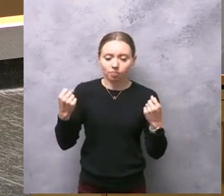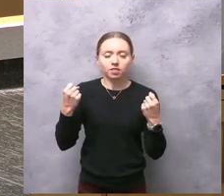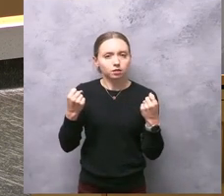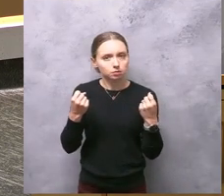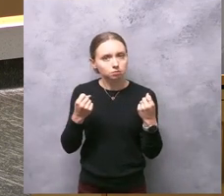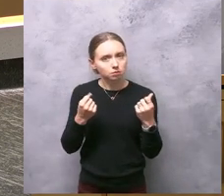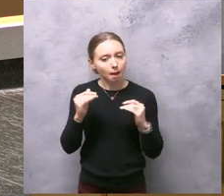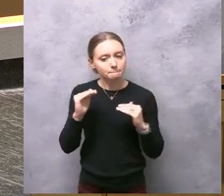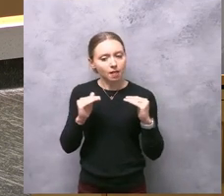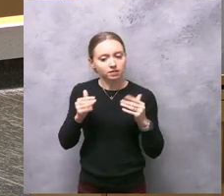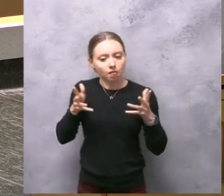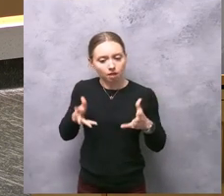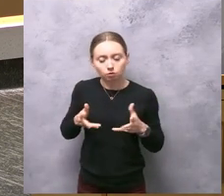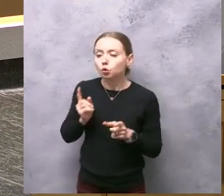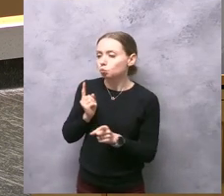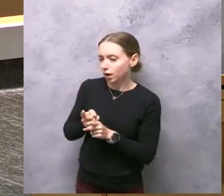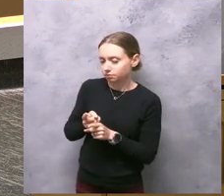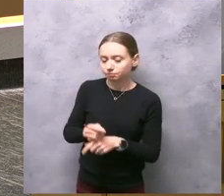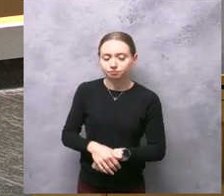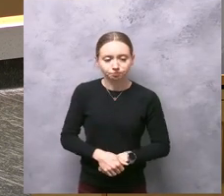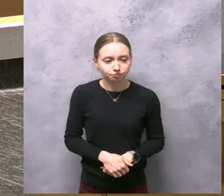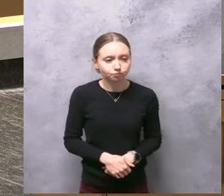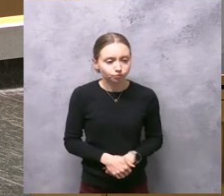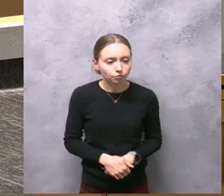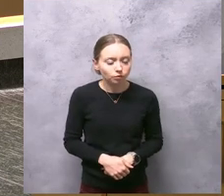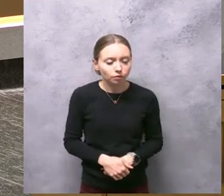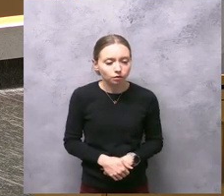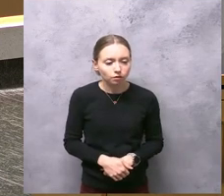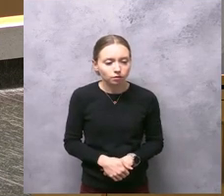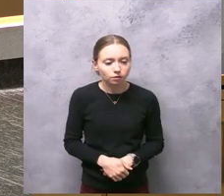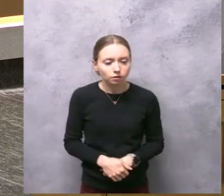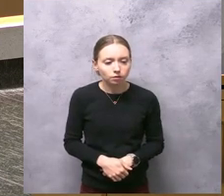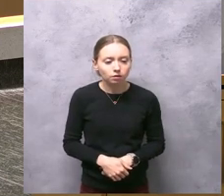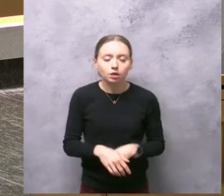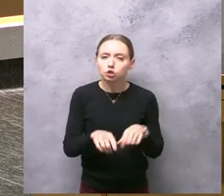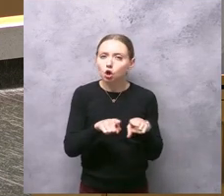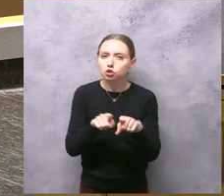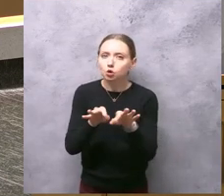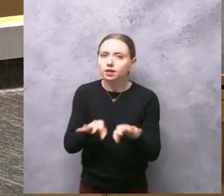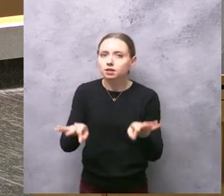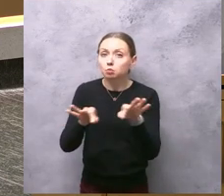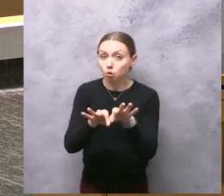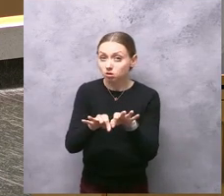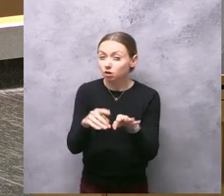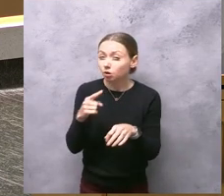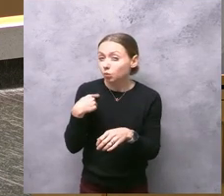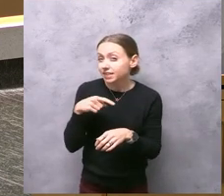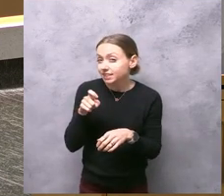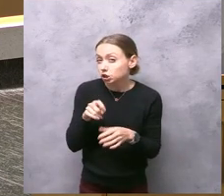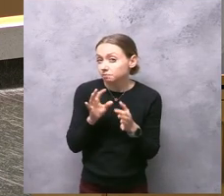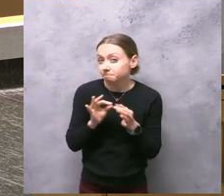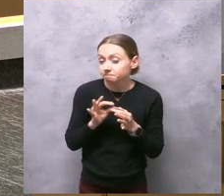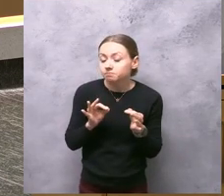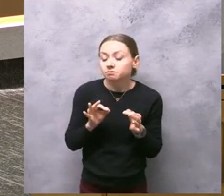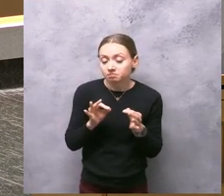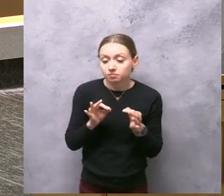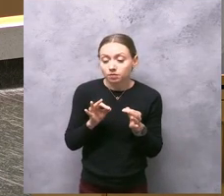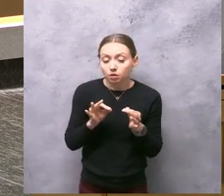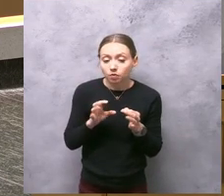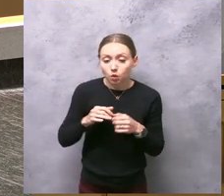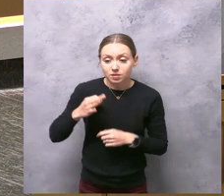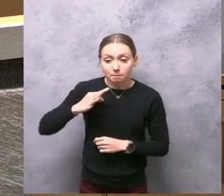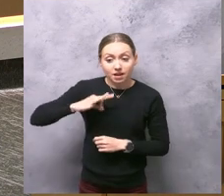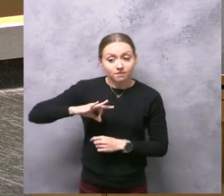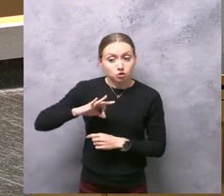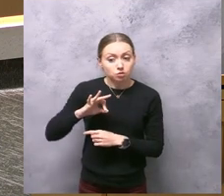rates that we're looking for. You're correct. Okay. Mm-hmm. And it's also important for us to restate that the importance of those beneficial rates